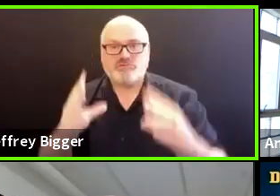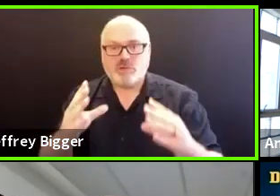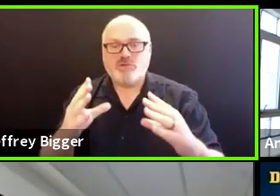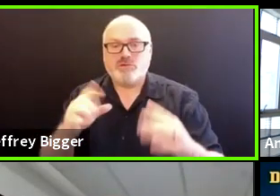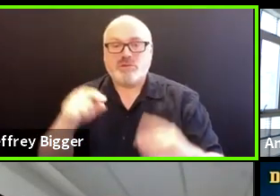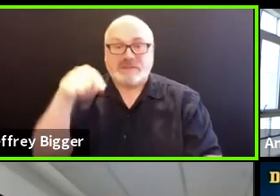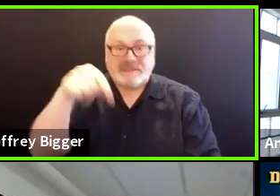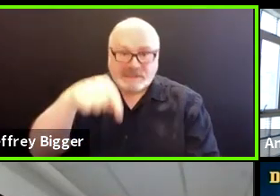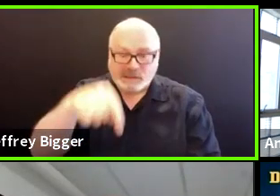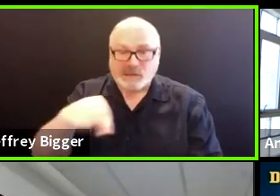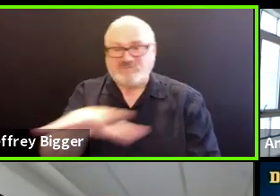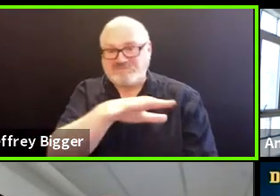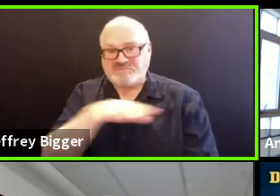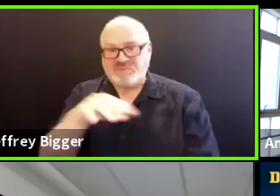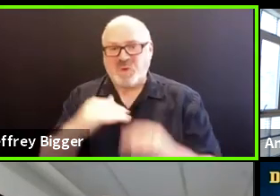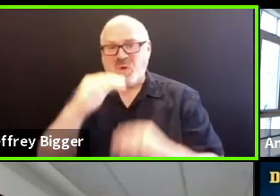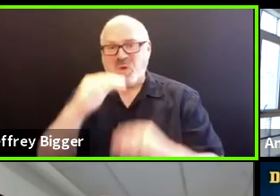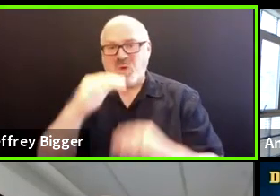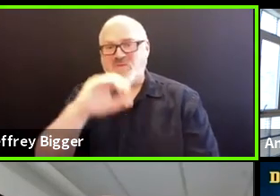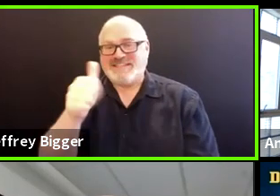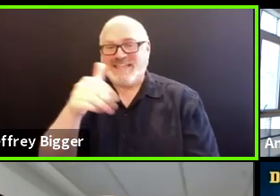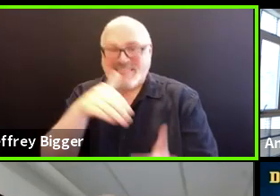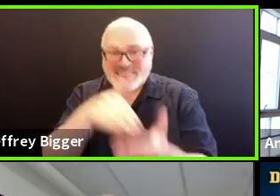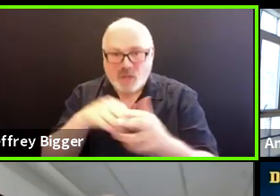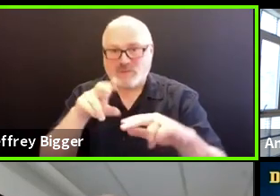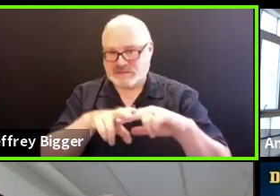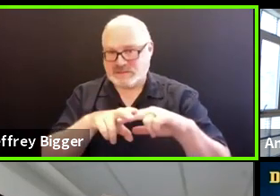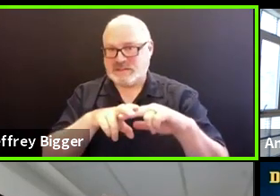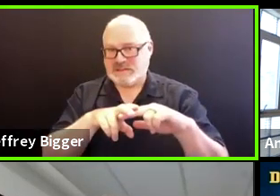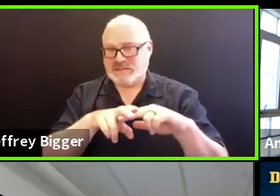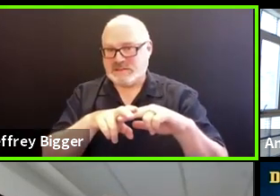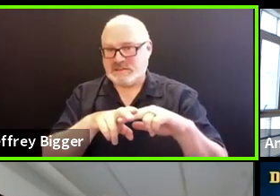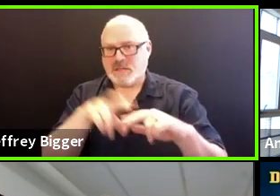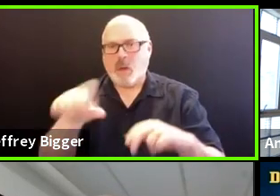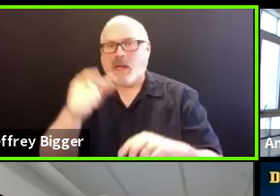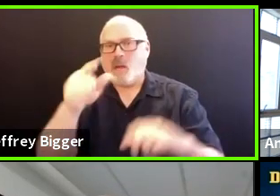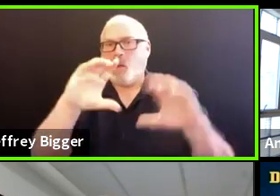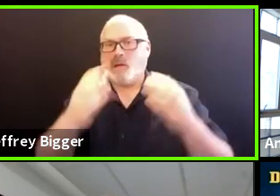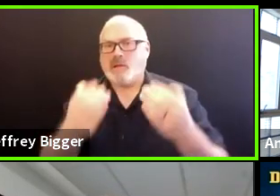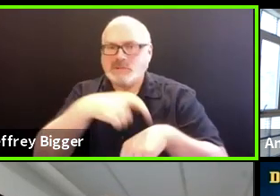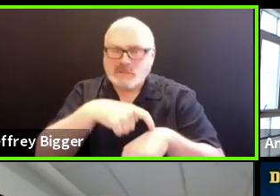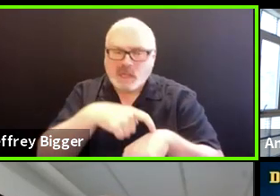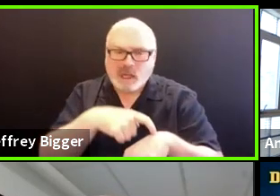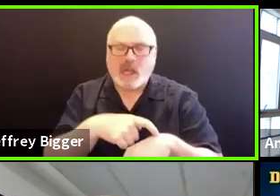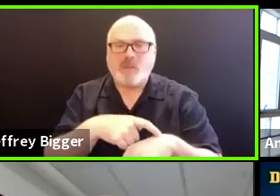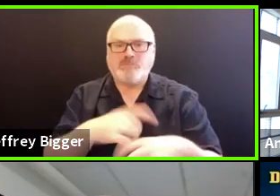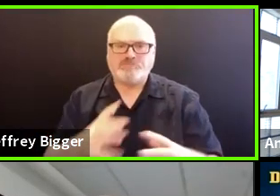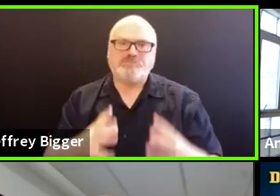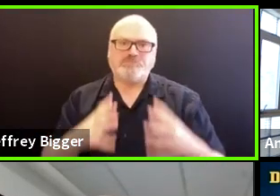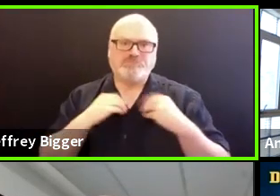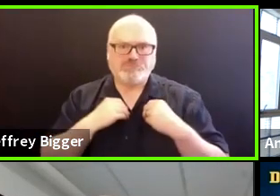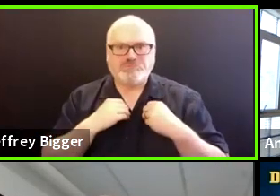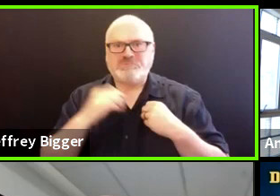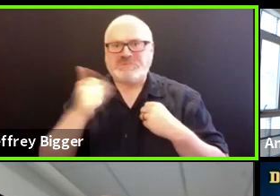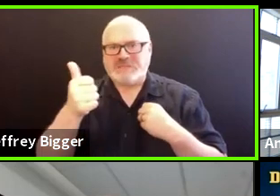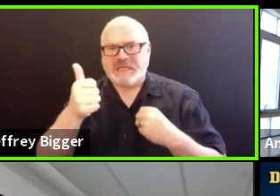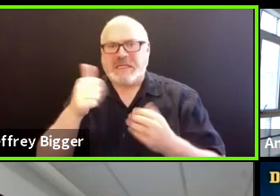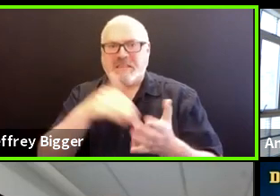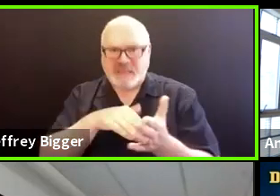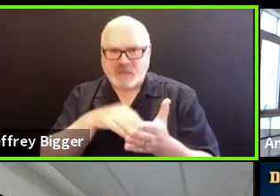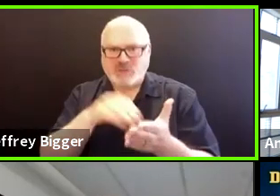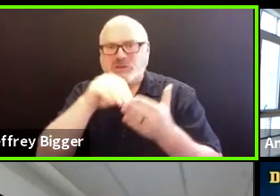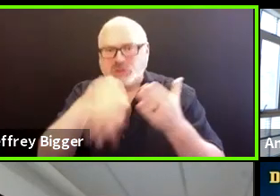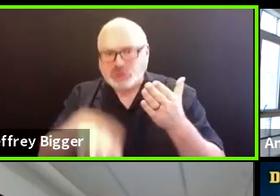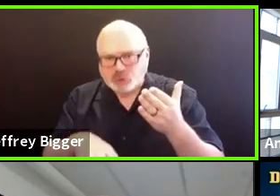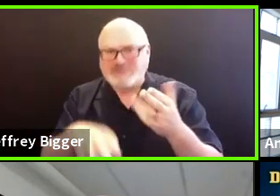had over 10,000 seats. So in any one class period, we could accommodate 10,000 students in seats